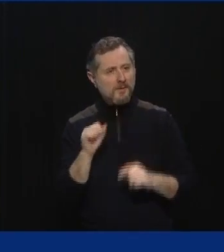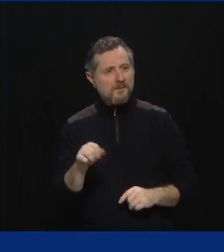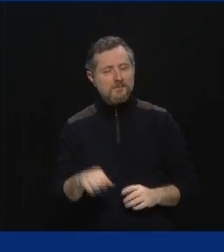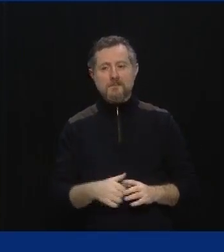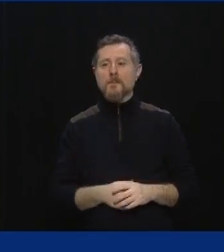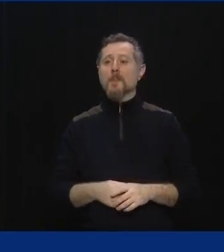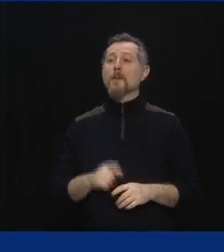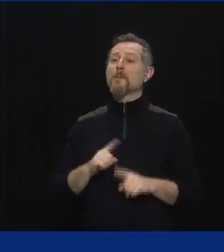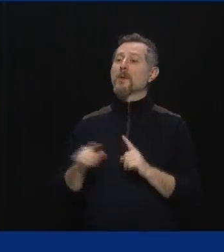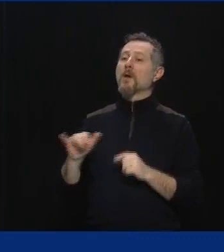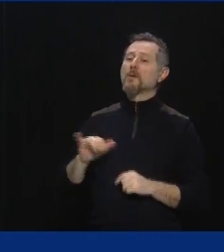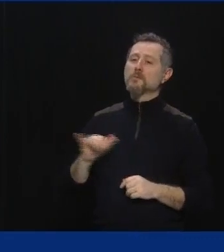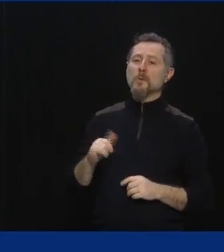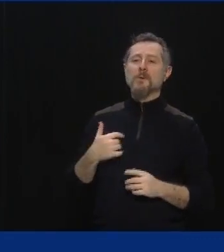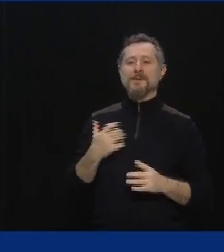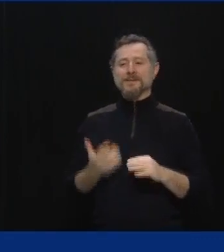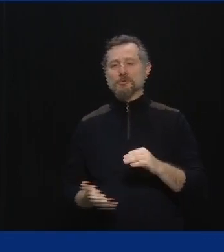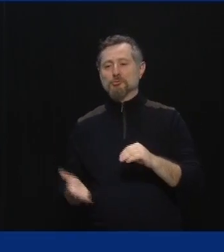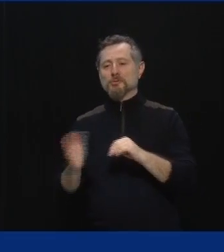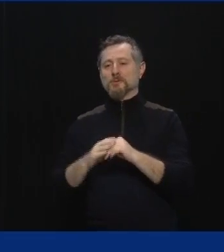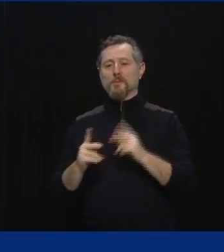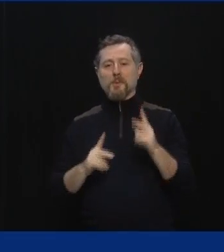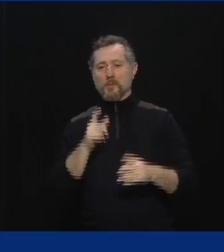also gotta talk about increasing the wealth.